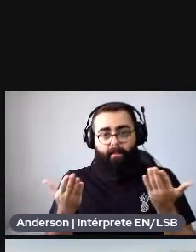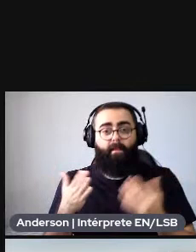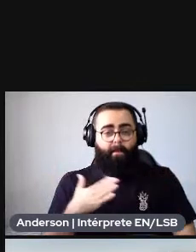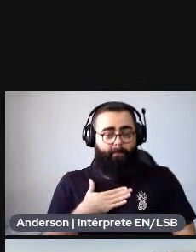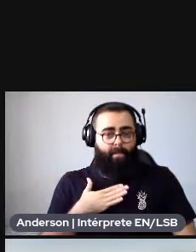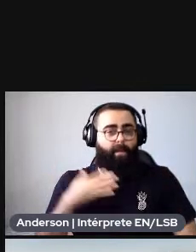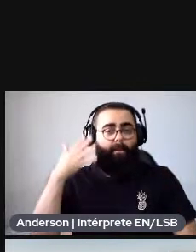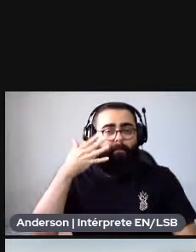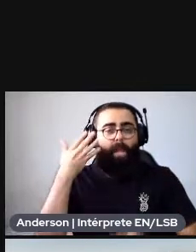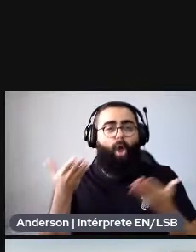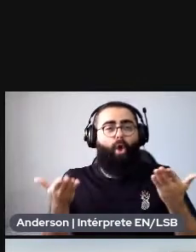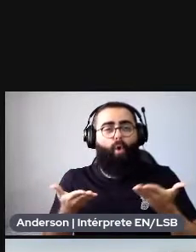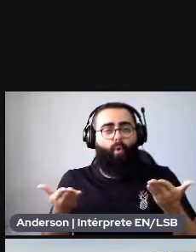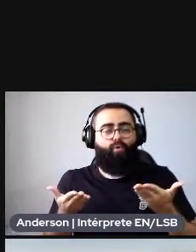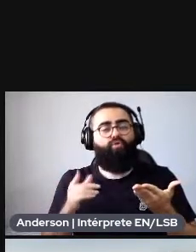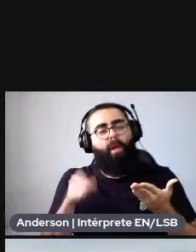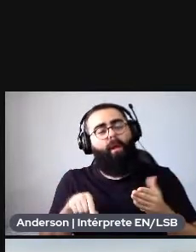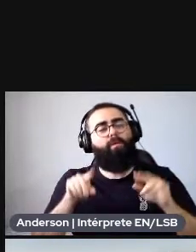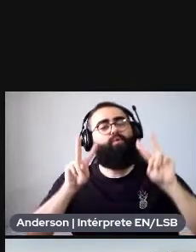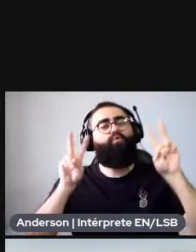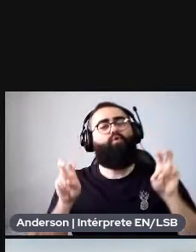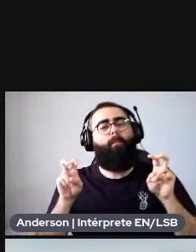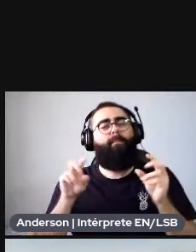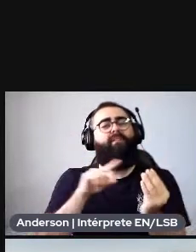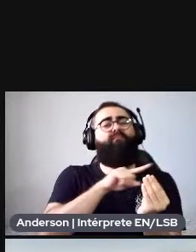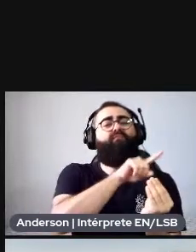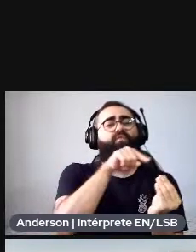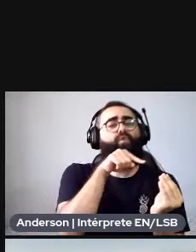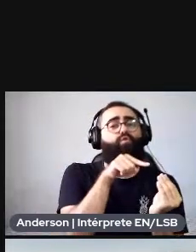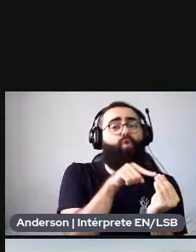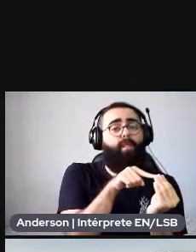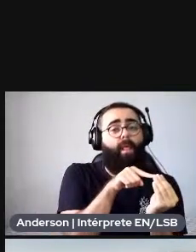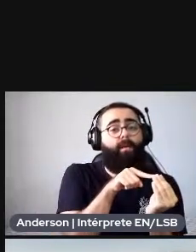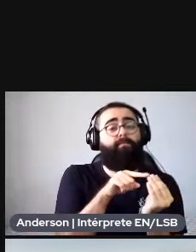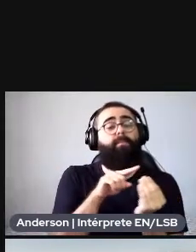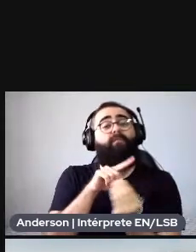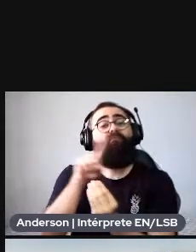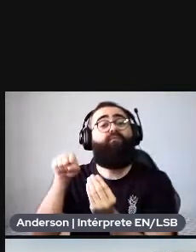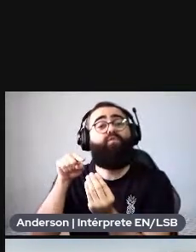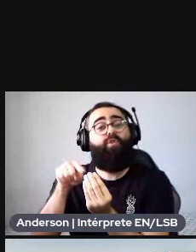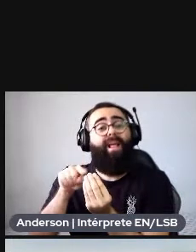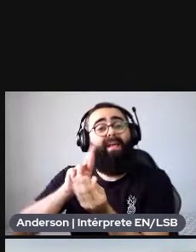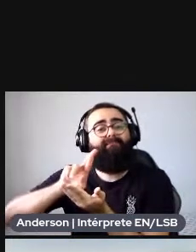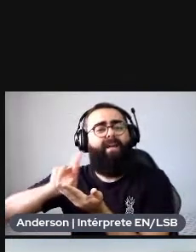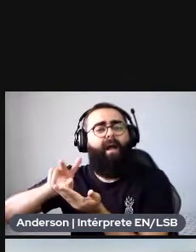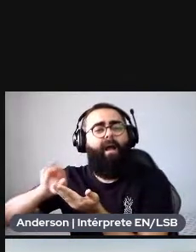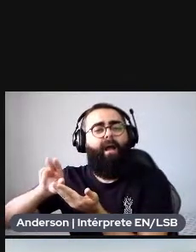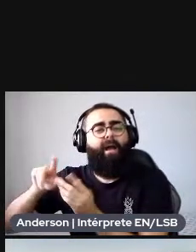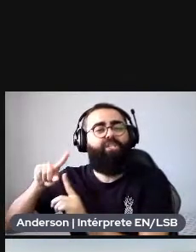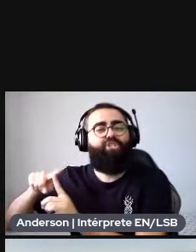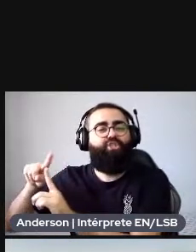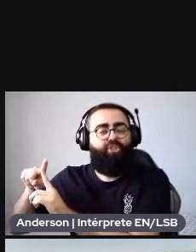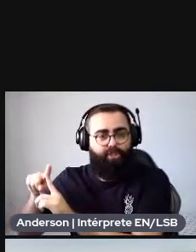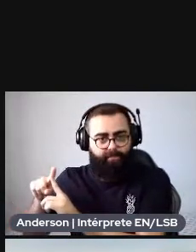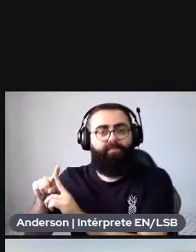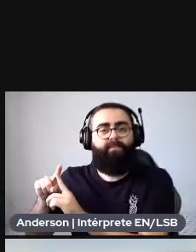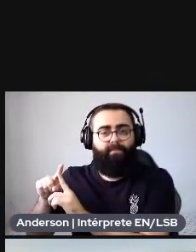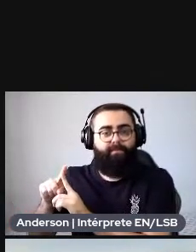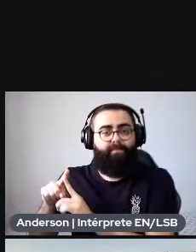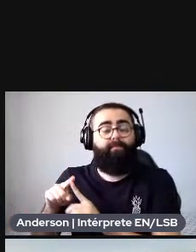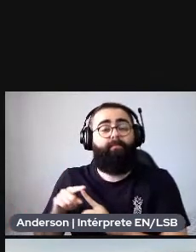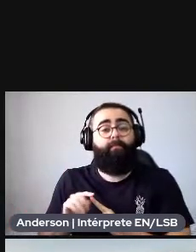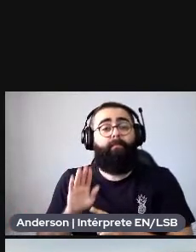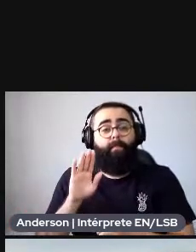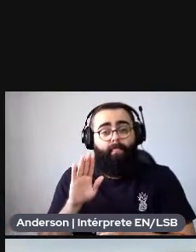today is how functionalism and functionalisms, as the central theme of this round table, how they